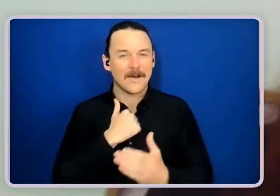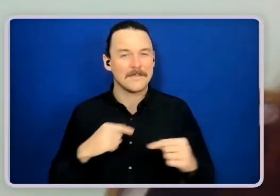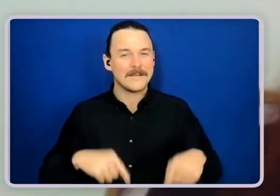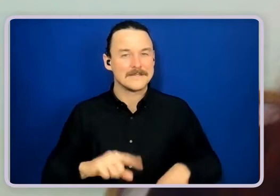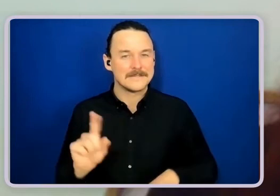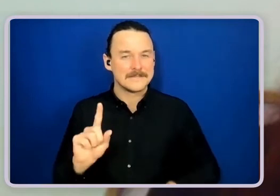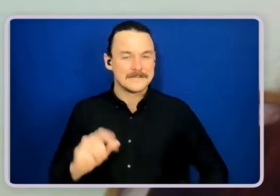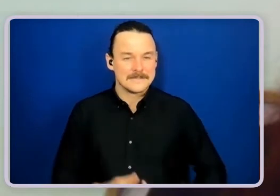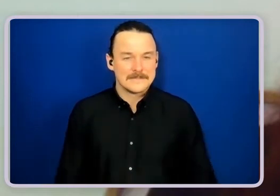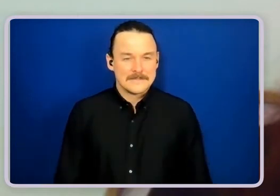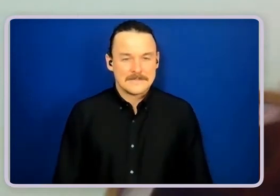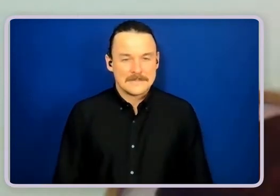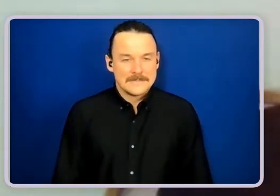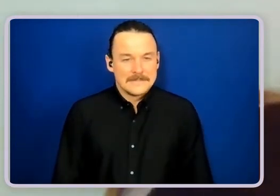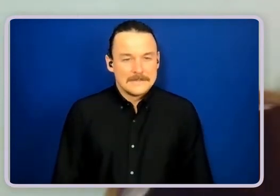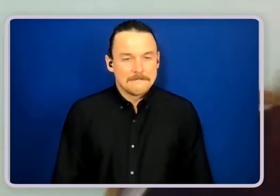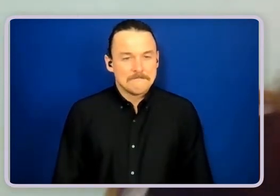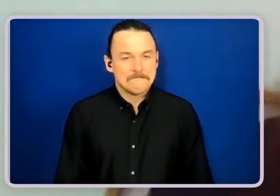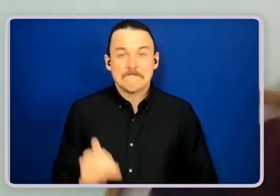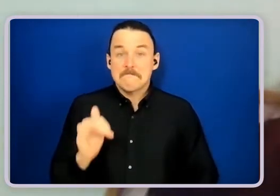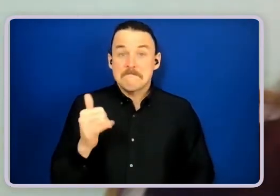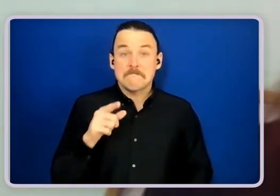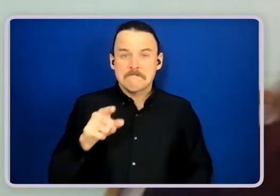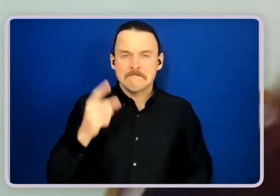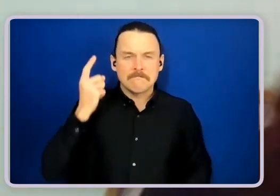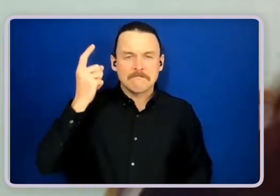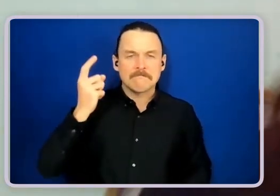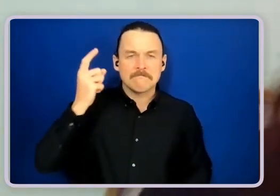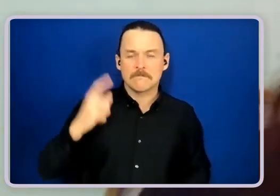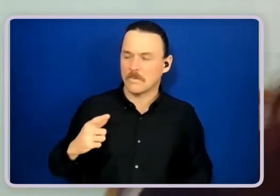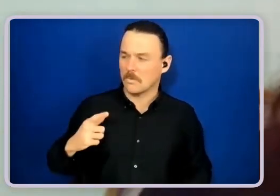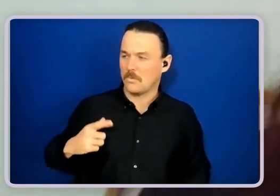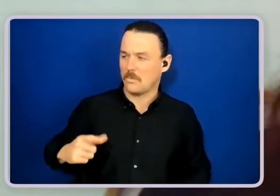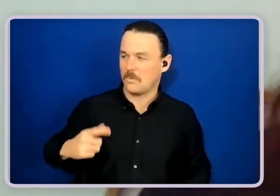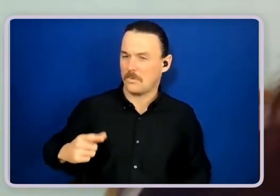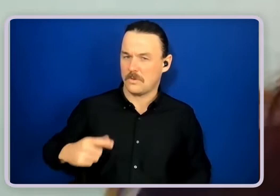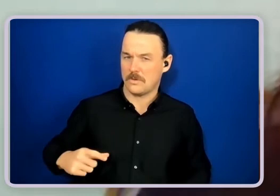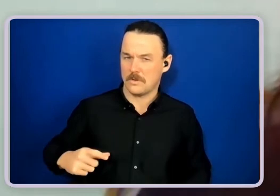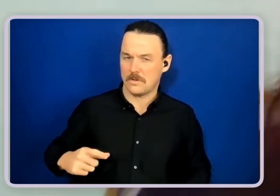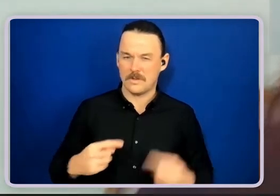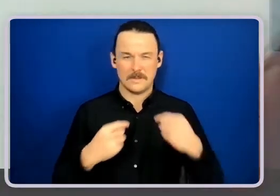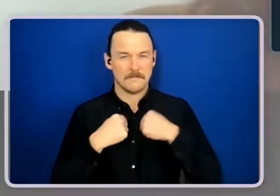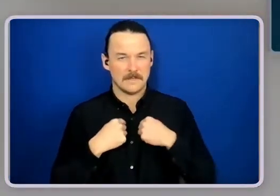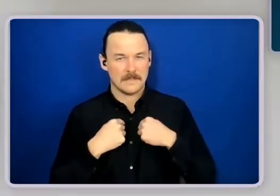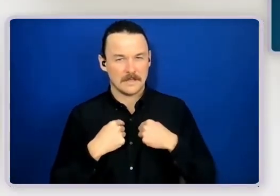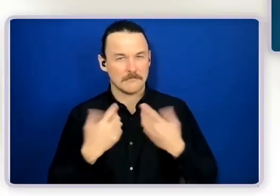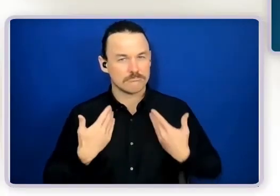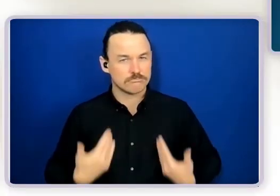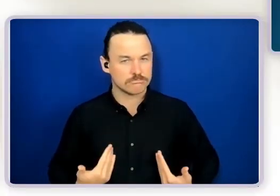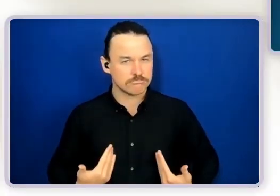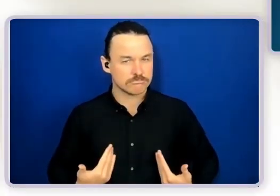You might be wondering why it would be that I am speaking to you about this